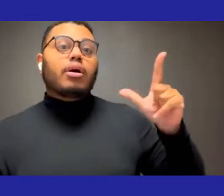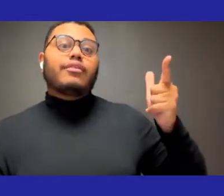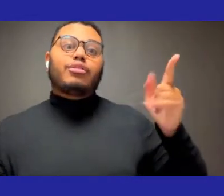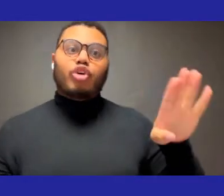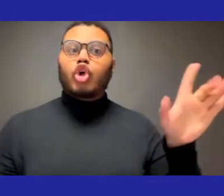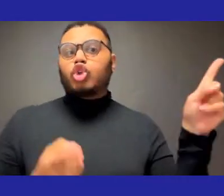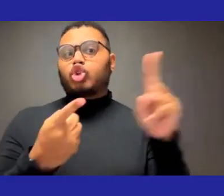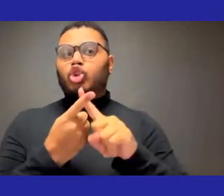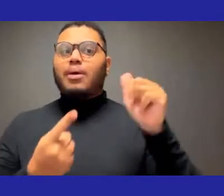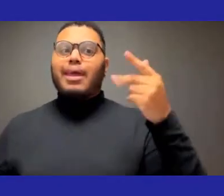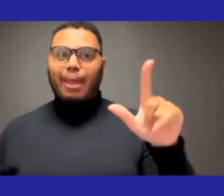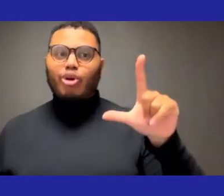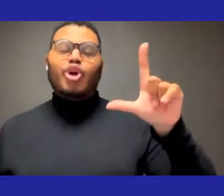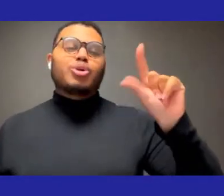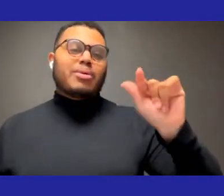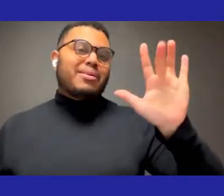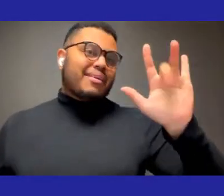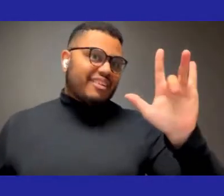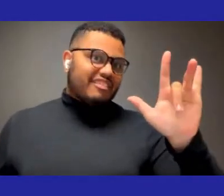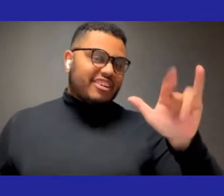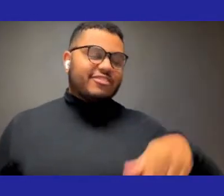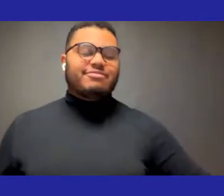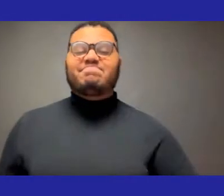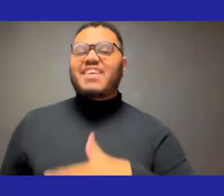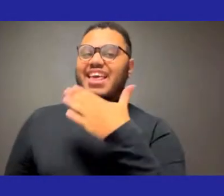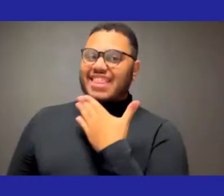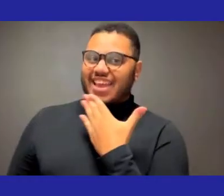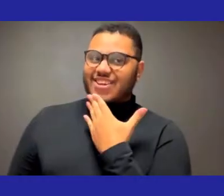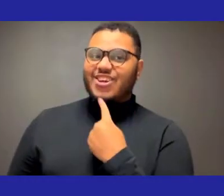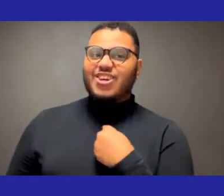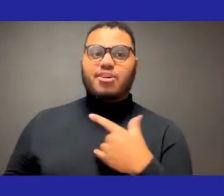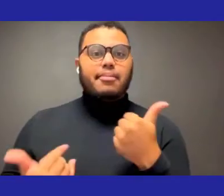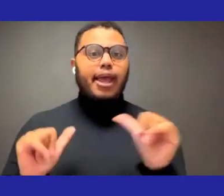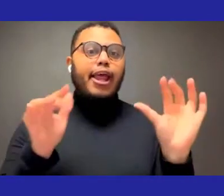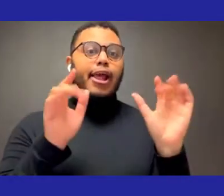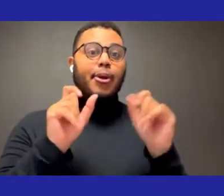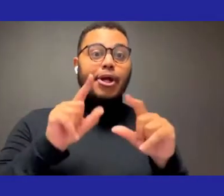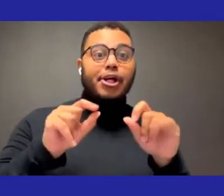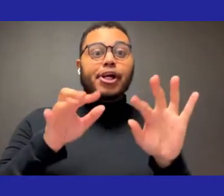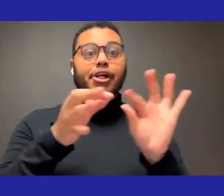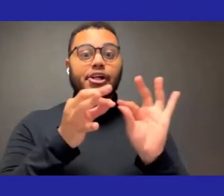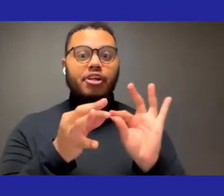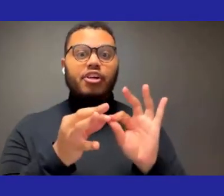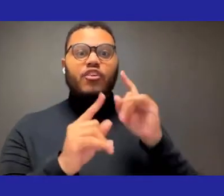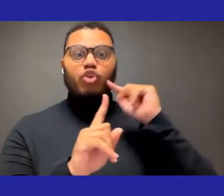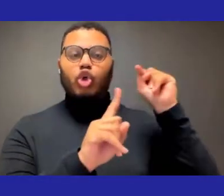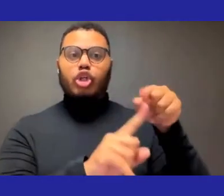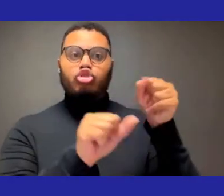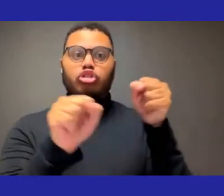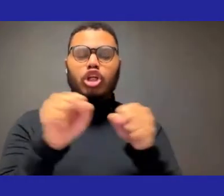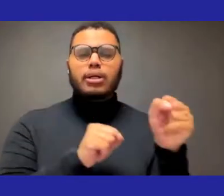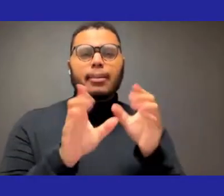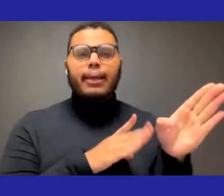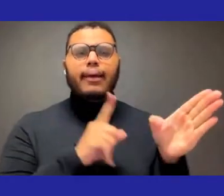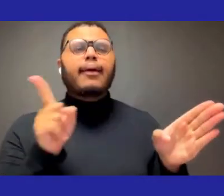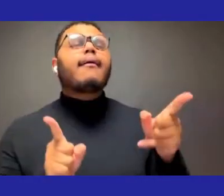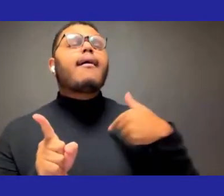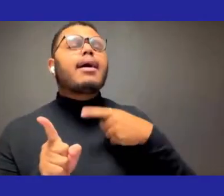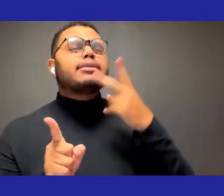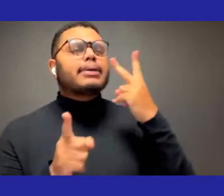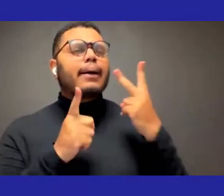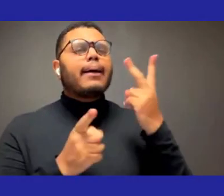you. Super, thank you so much. Any questions or comments? For the strategic planning, I saw the pictures and